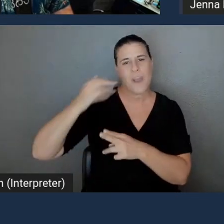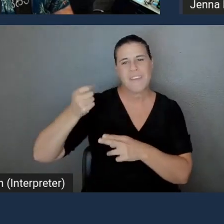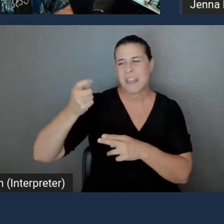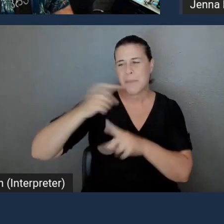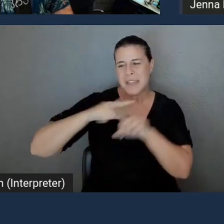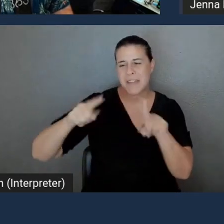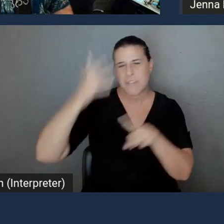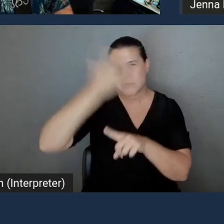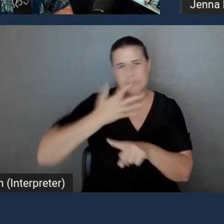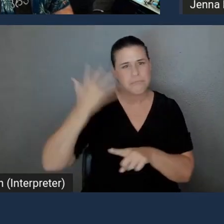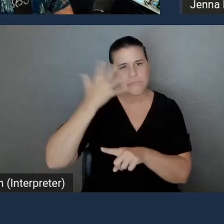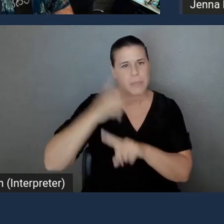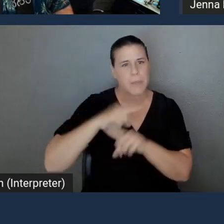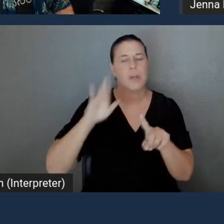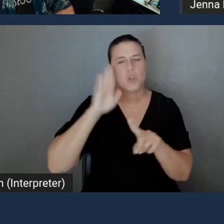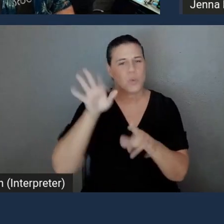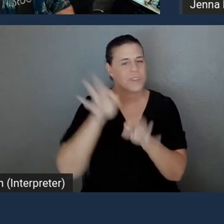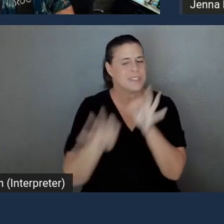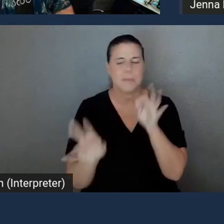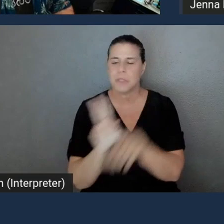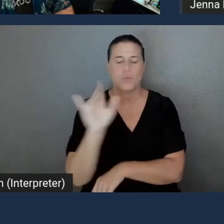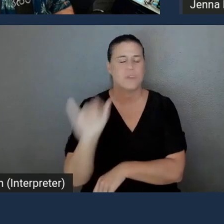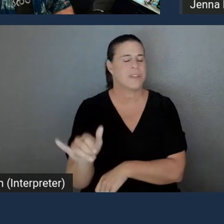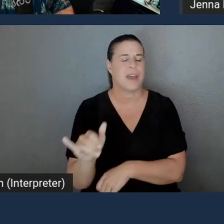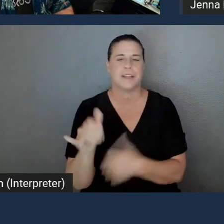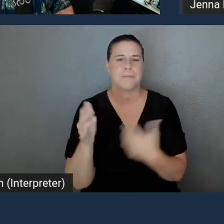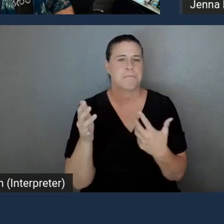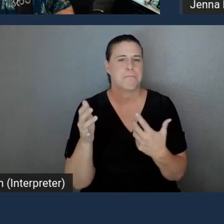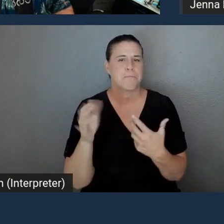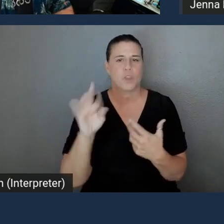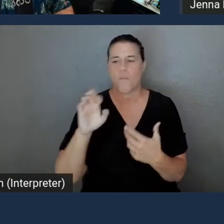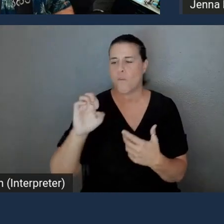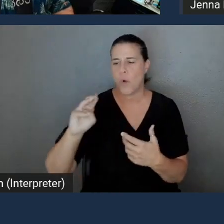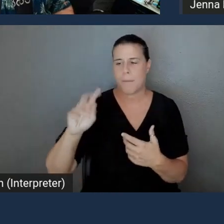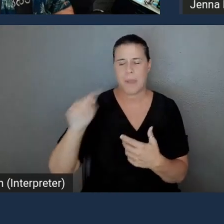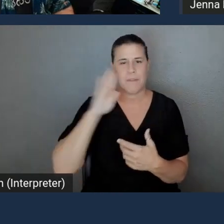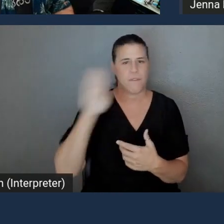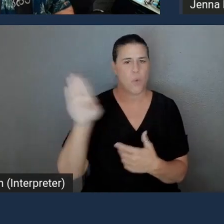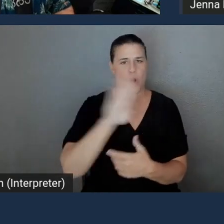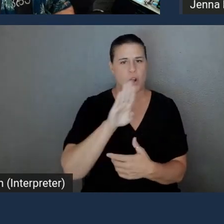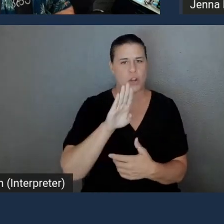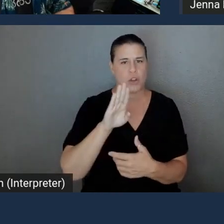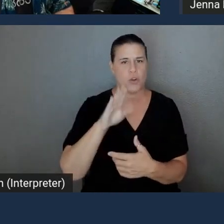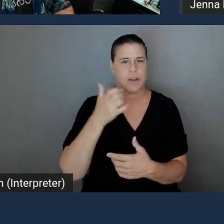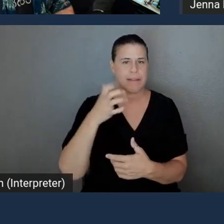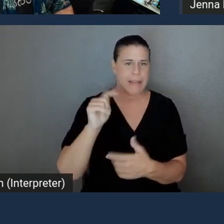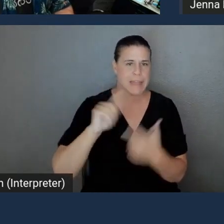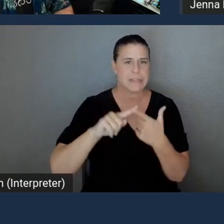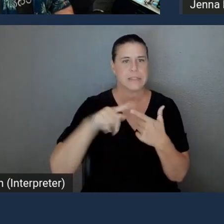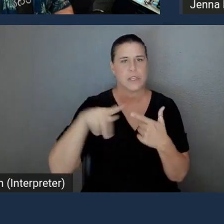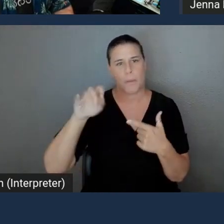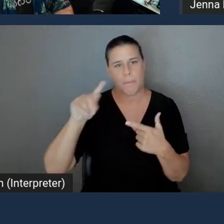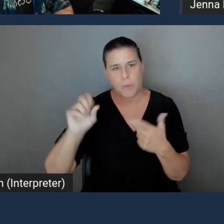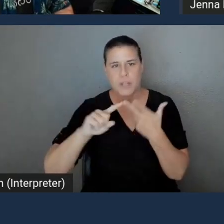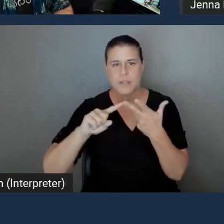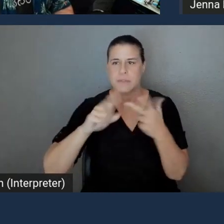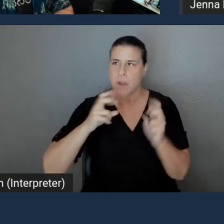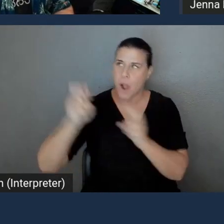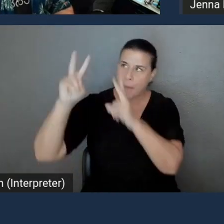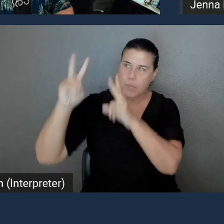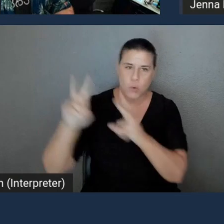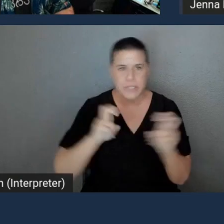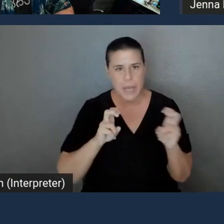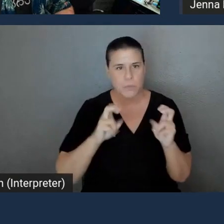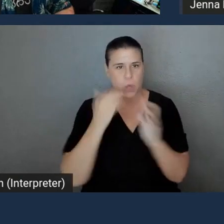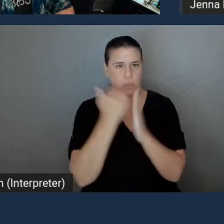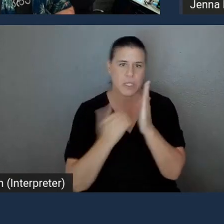format to it, but you'll simply use that format for your gets, your puts, your uploads, your downloads, your list requests, those